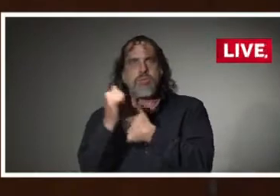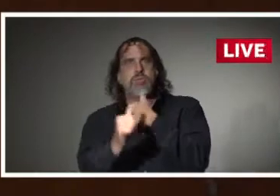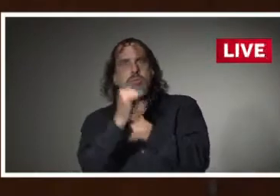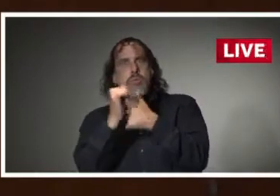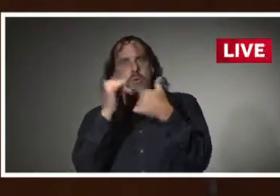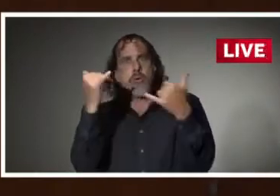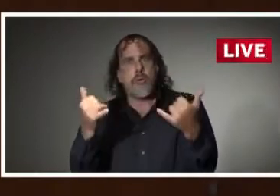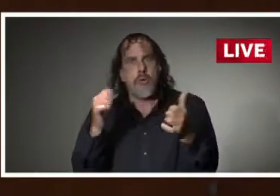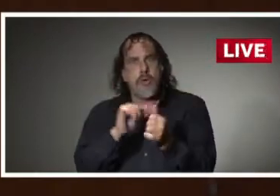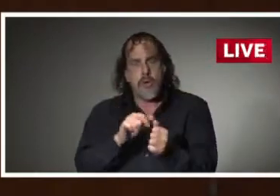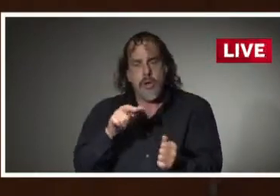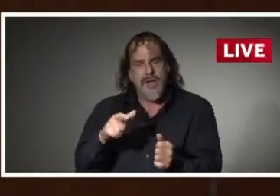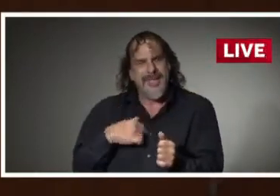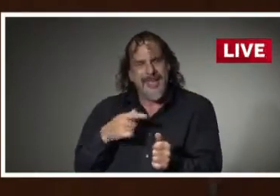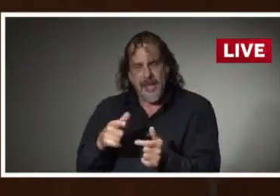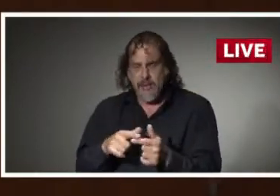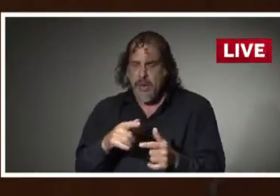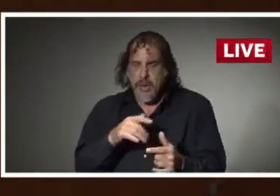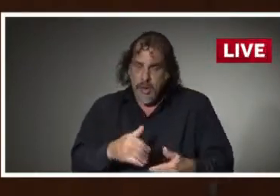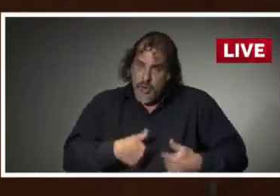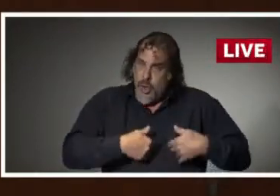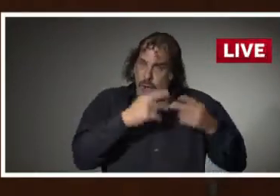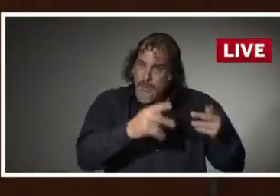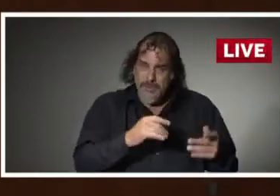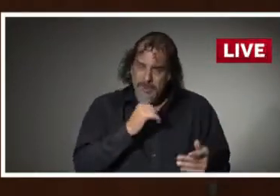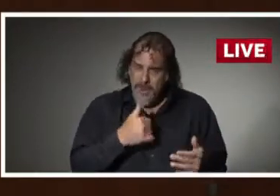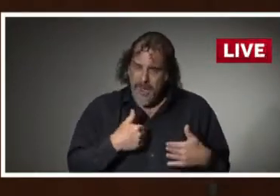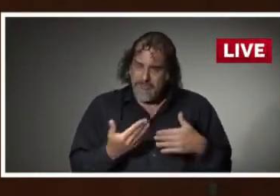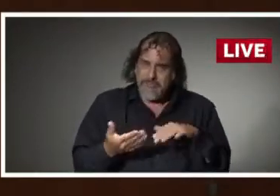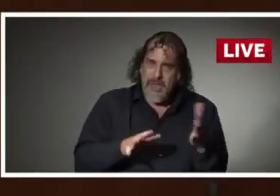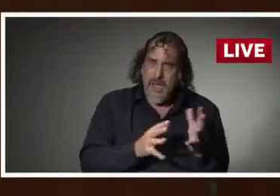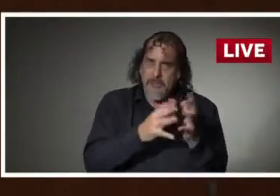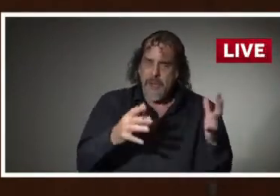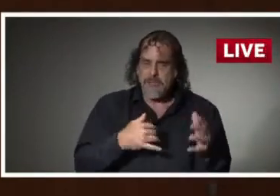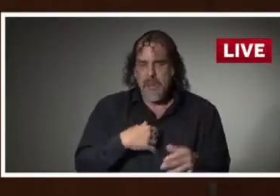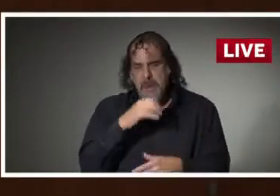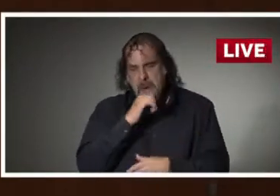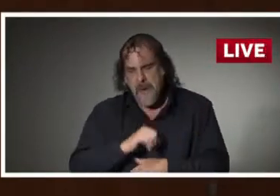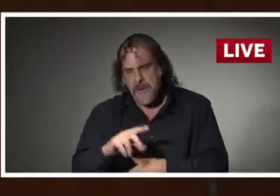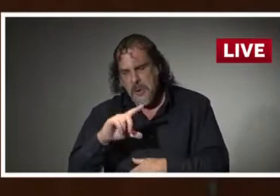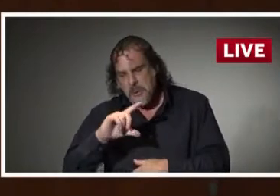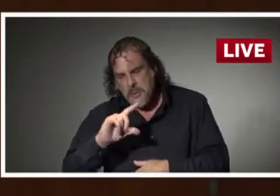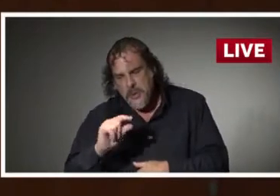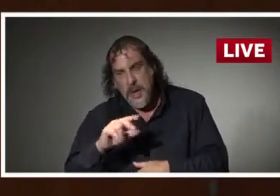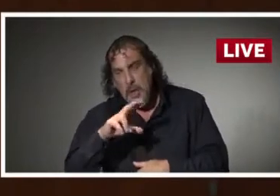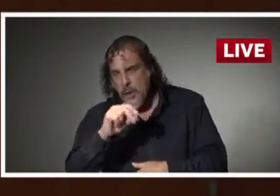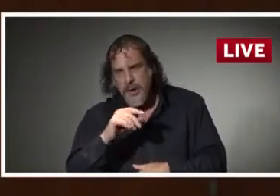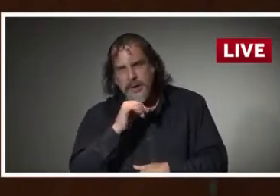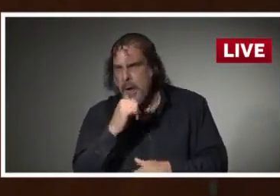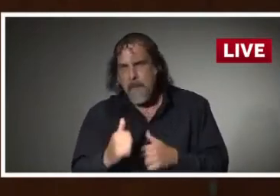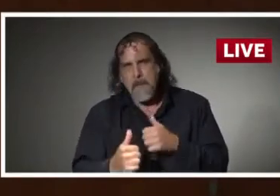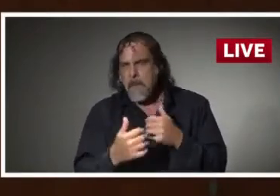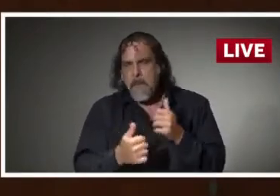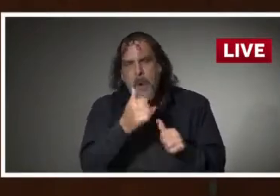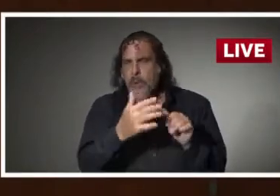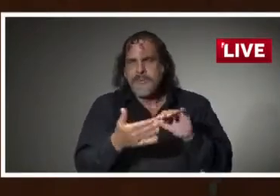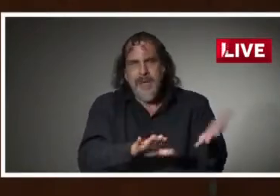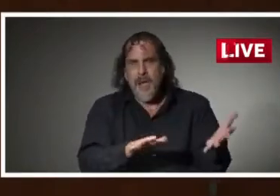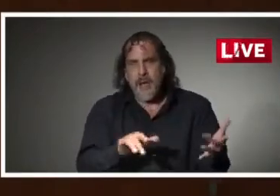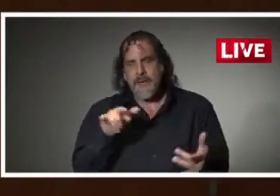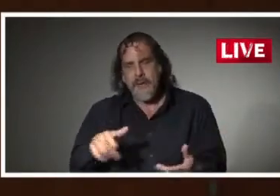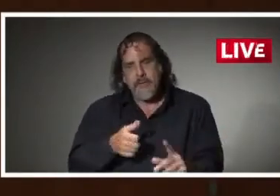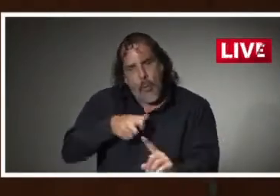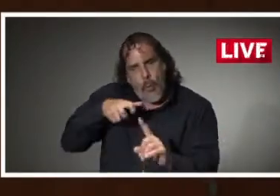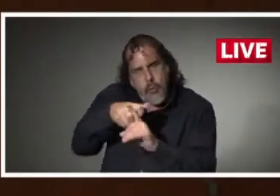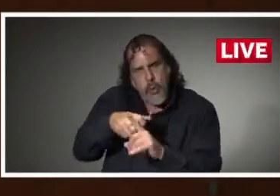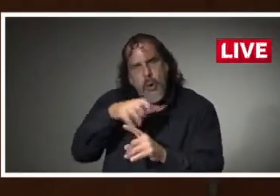have deaths are just not as common in younger age groups. We have deaths of people in their 20s to 30s. So this is not something that only affects old folks, okay?